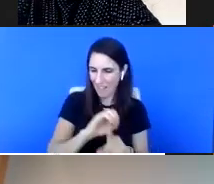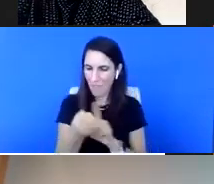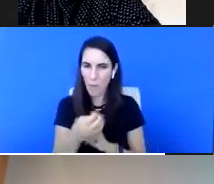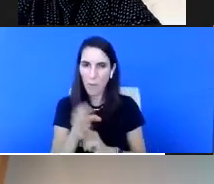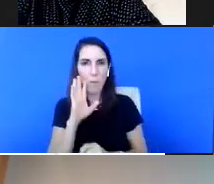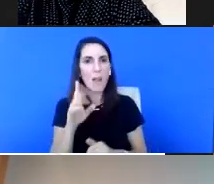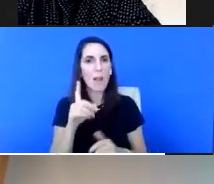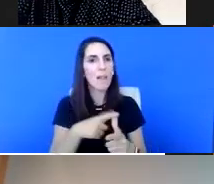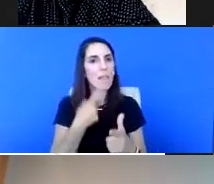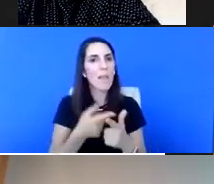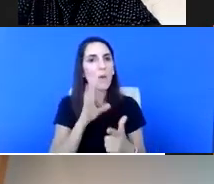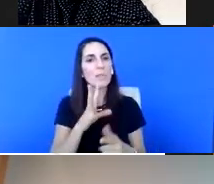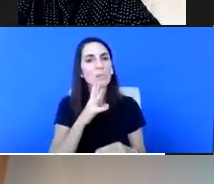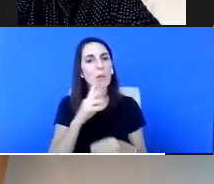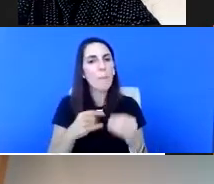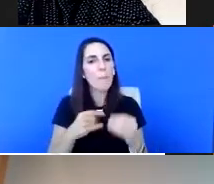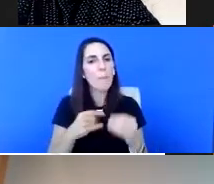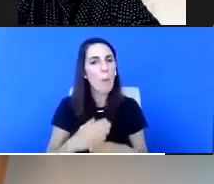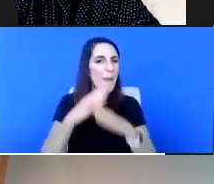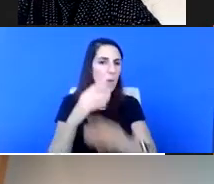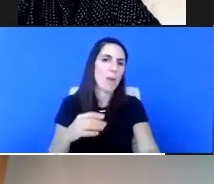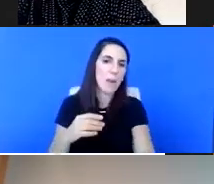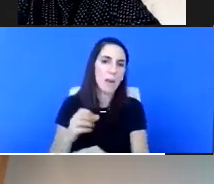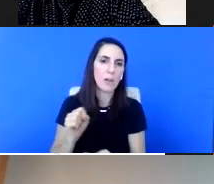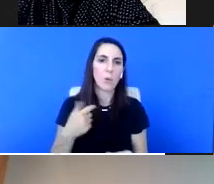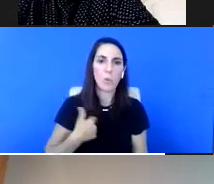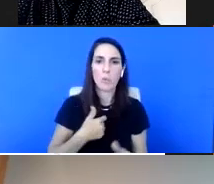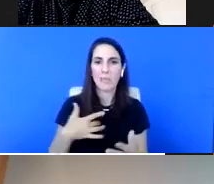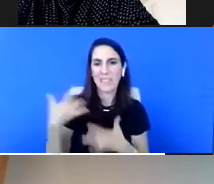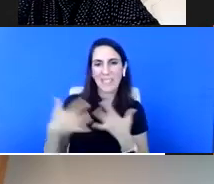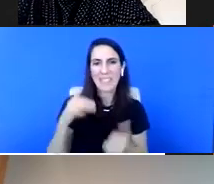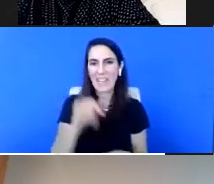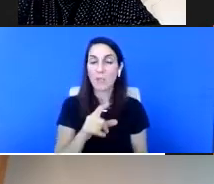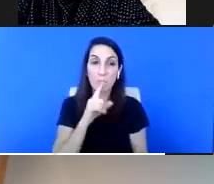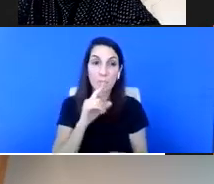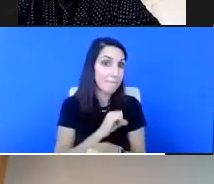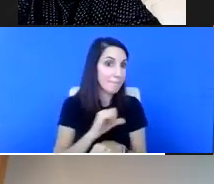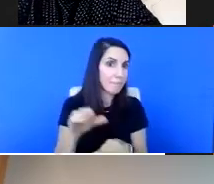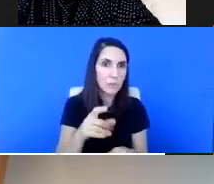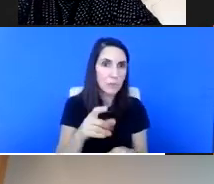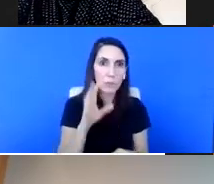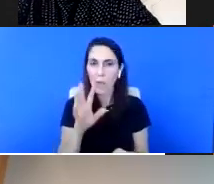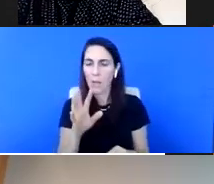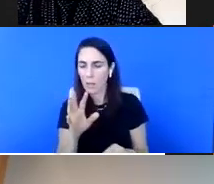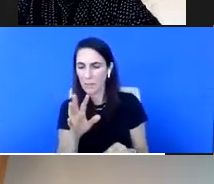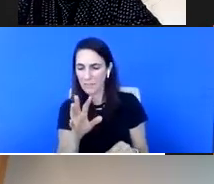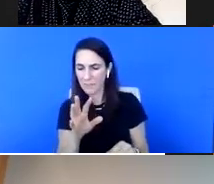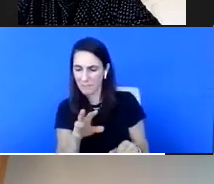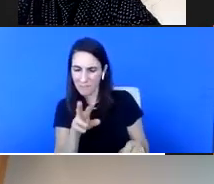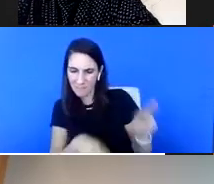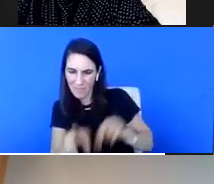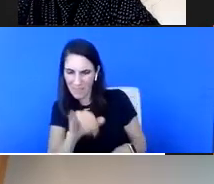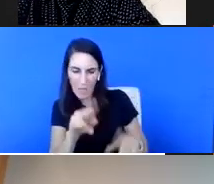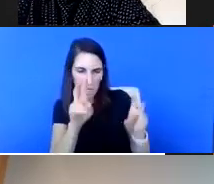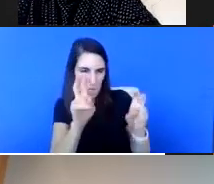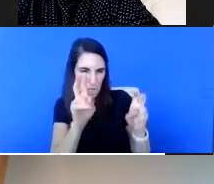then talk about barriers and all those kind of things. So we are excited that this really is looking at issues that we in the disability community